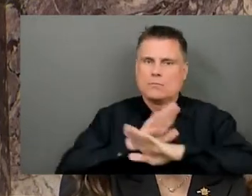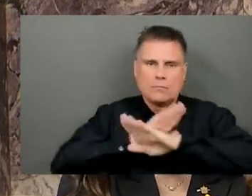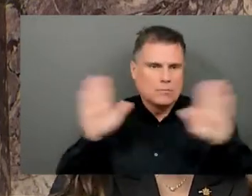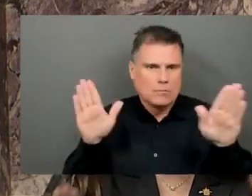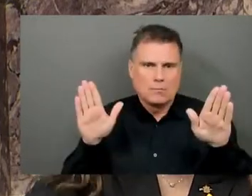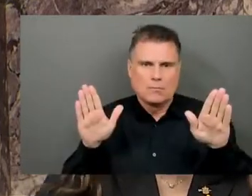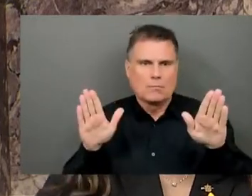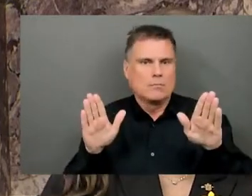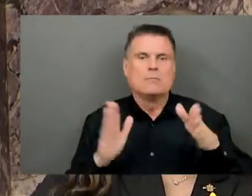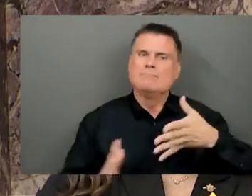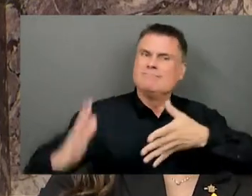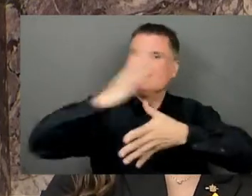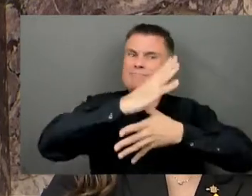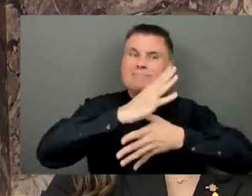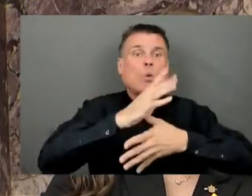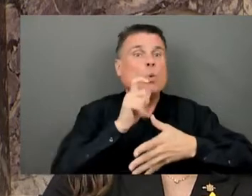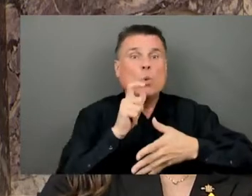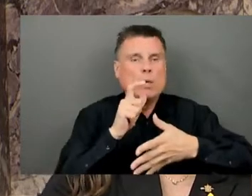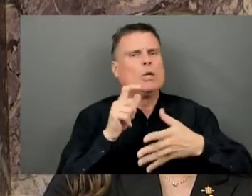and fentanyl?